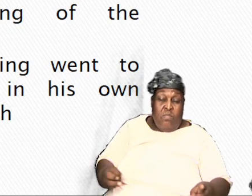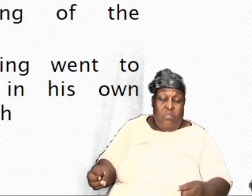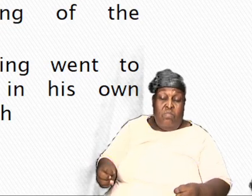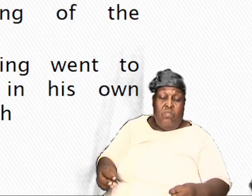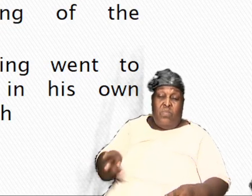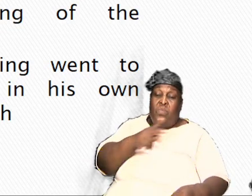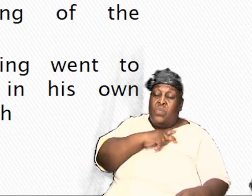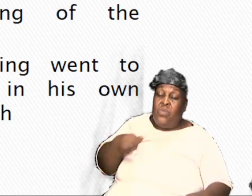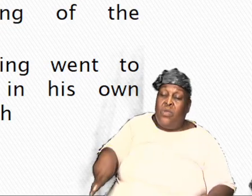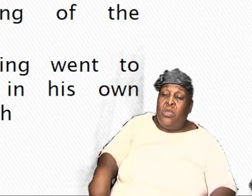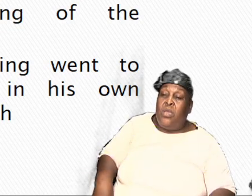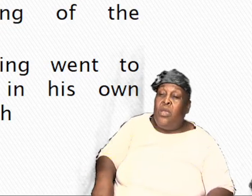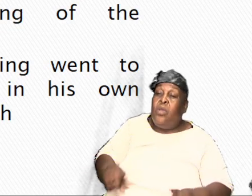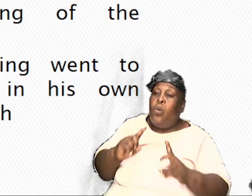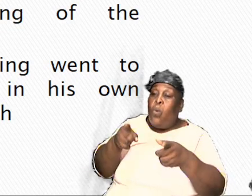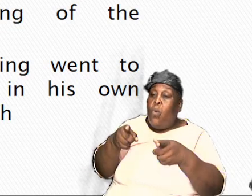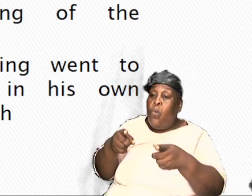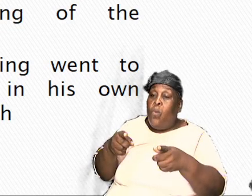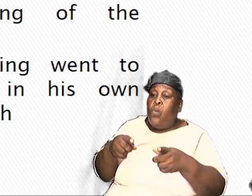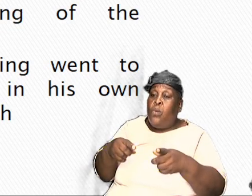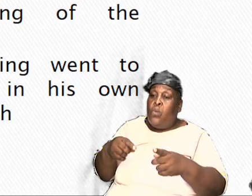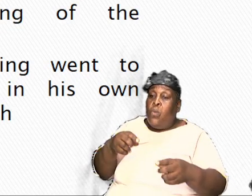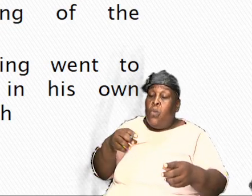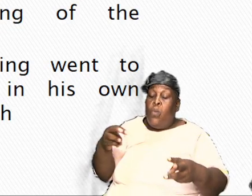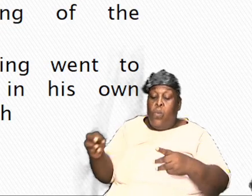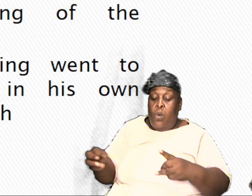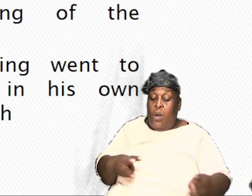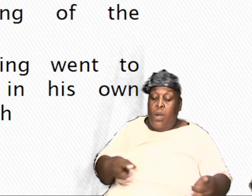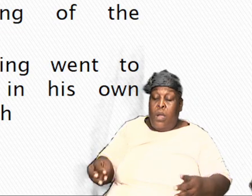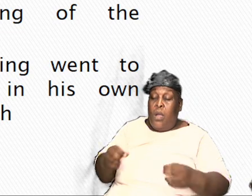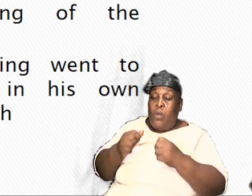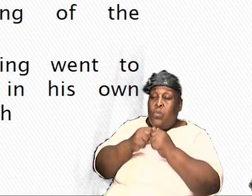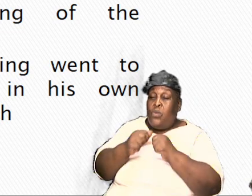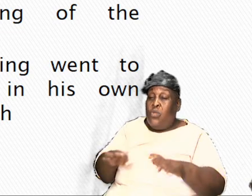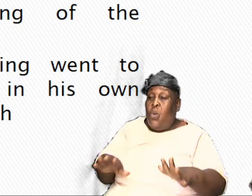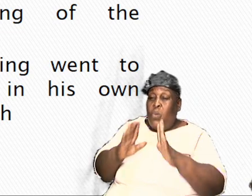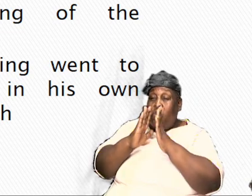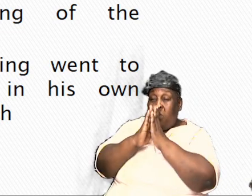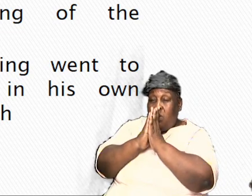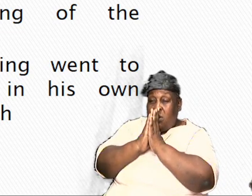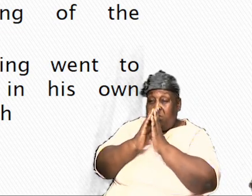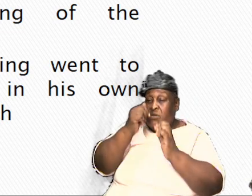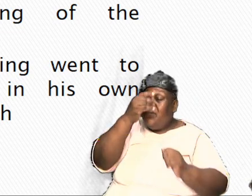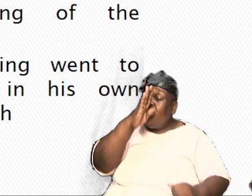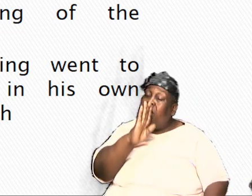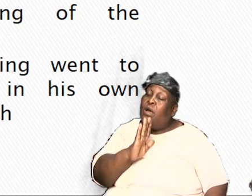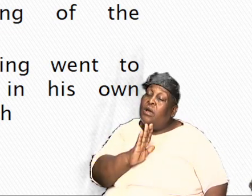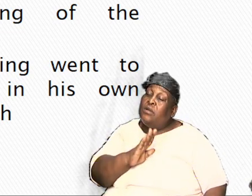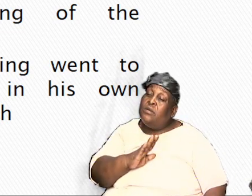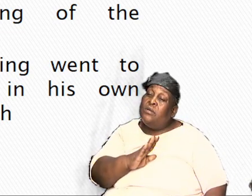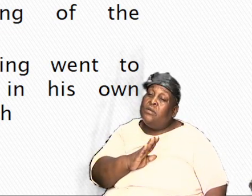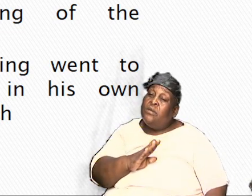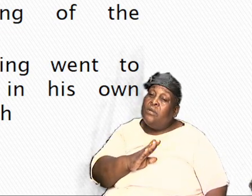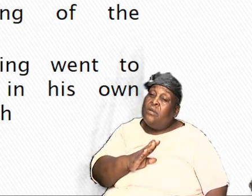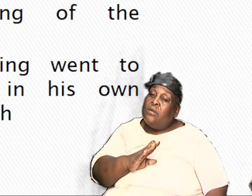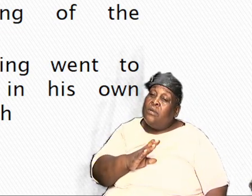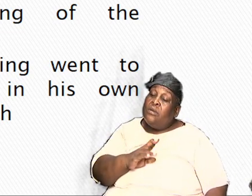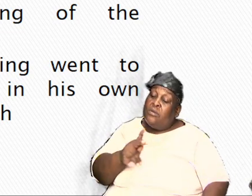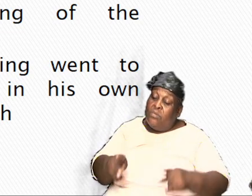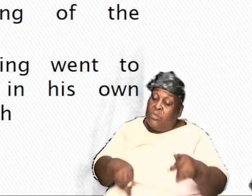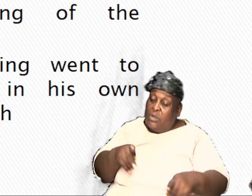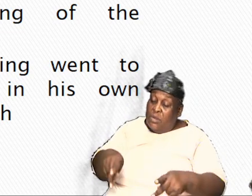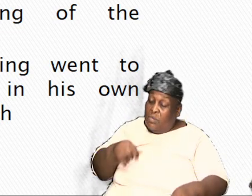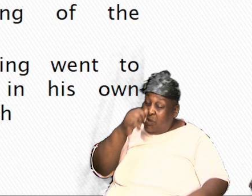inquiring of the Lord. And it was one of the things that we said on the last time that we were here. He said that as people of